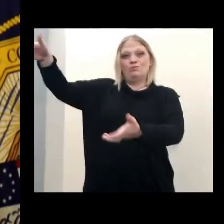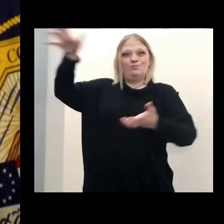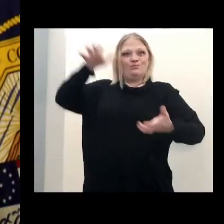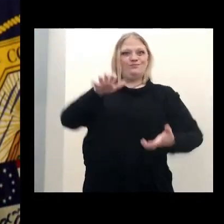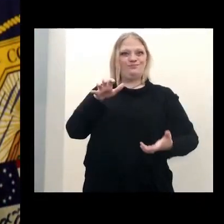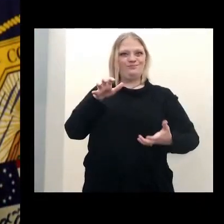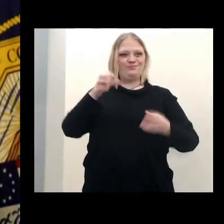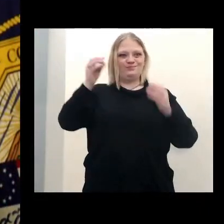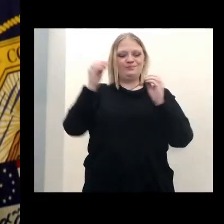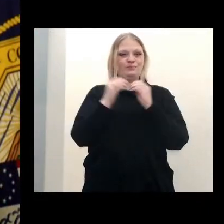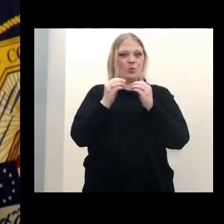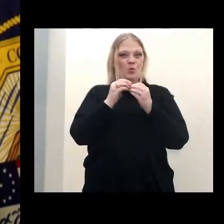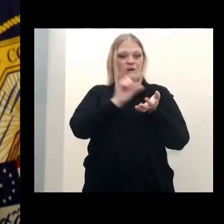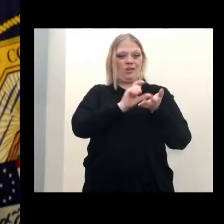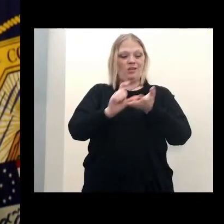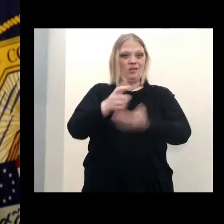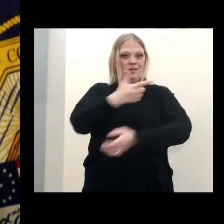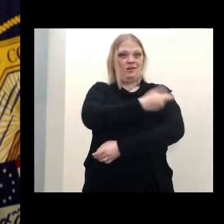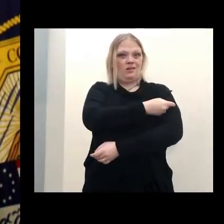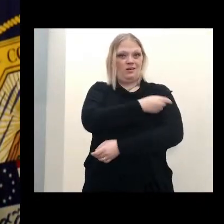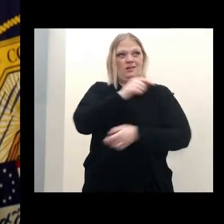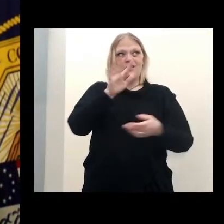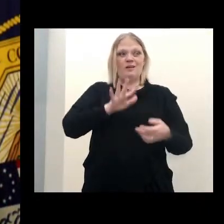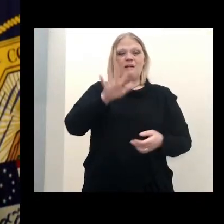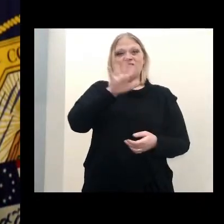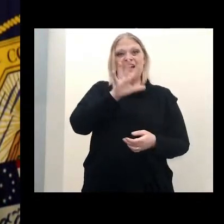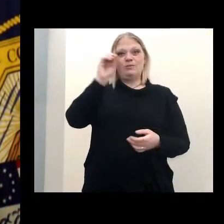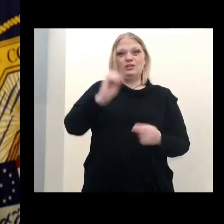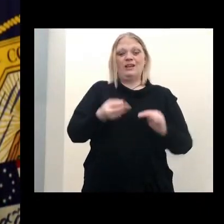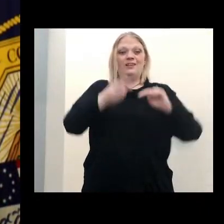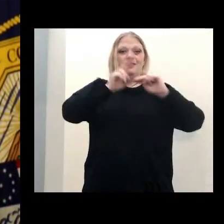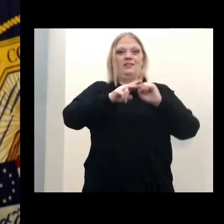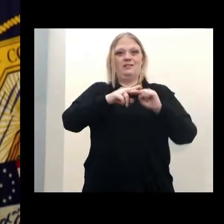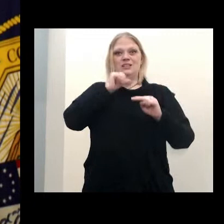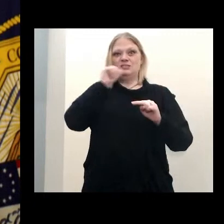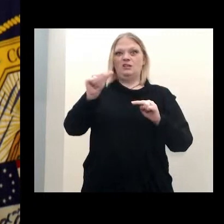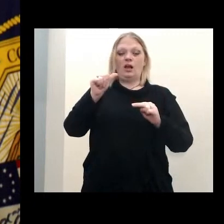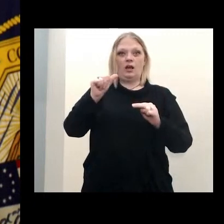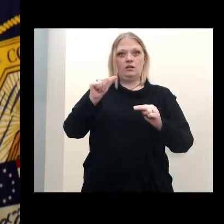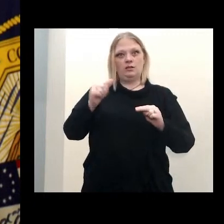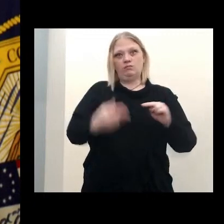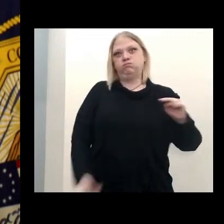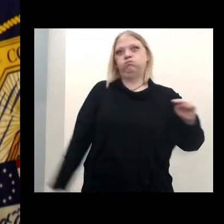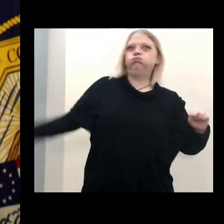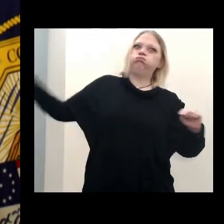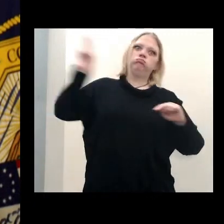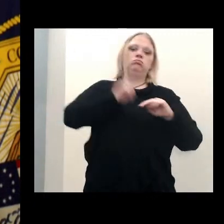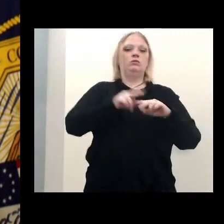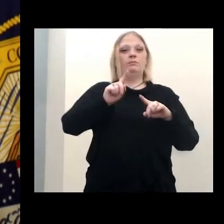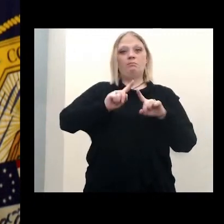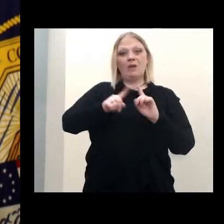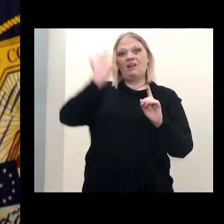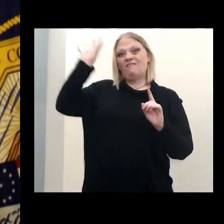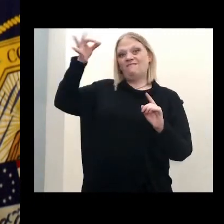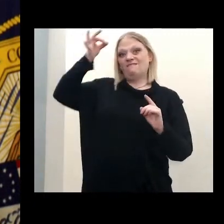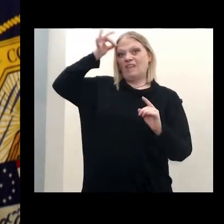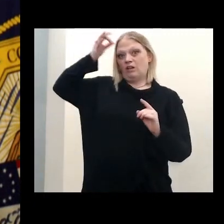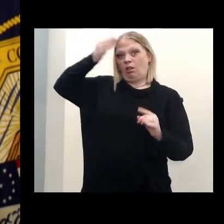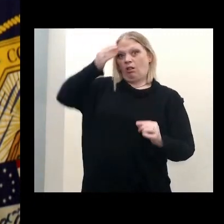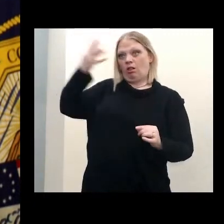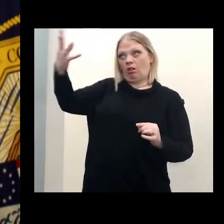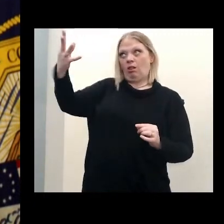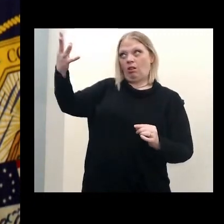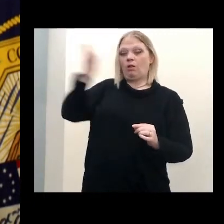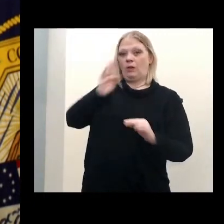doses, approximately 5% increase. Not a huge amount, but what they've been told by the federal government is there'll be a little bit increase. Now, I